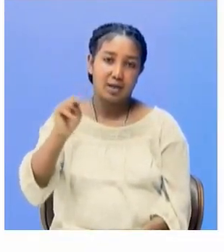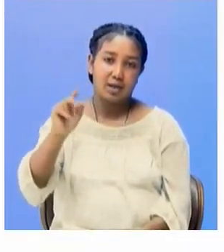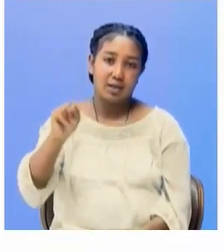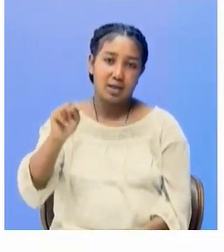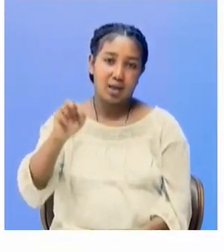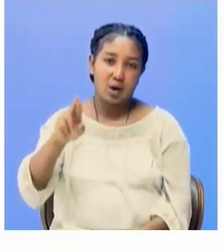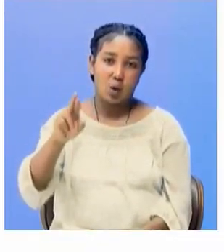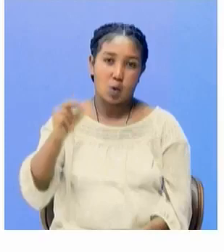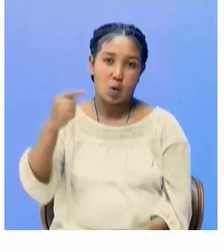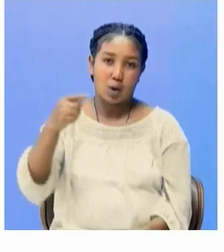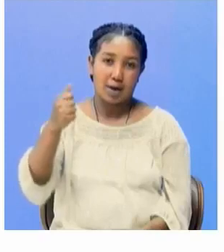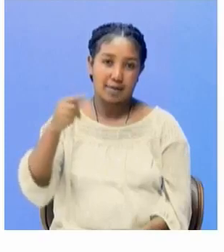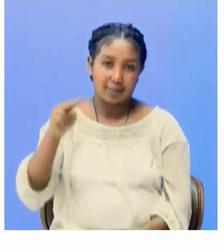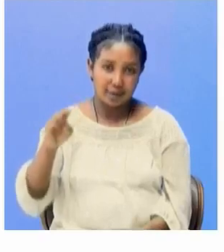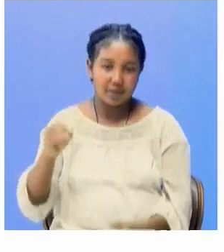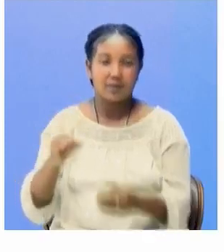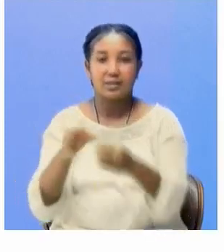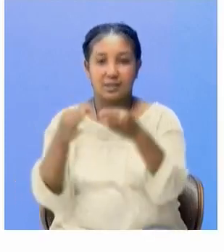Interrogative